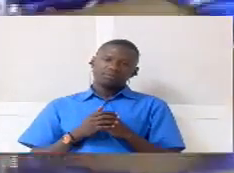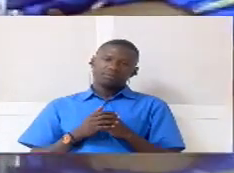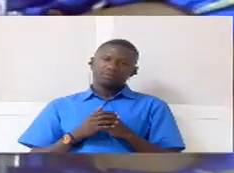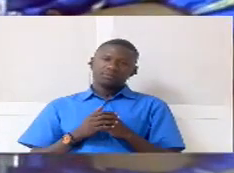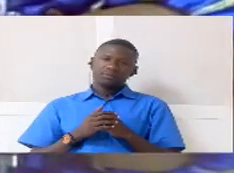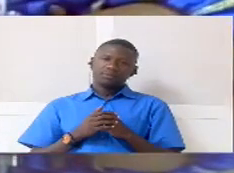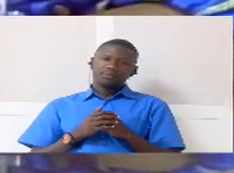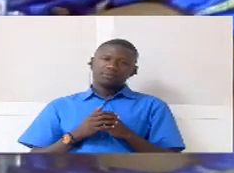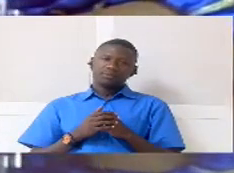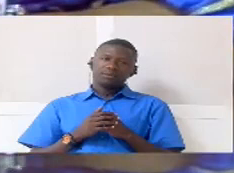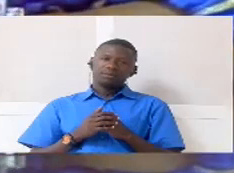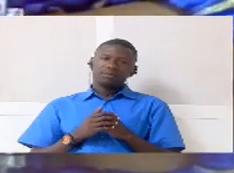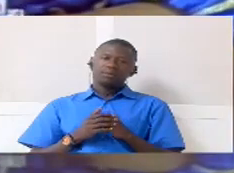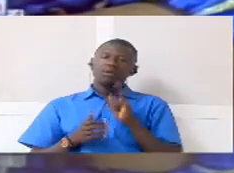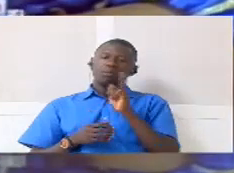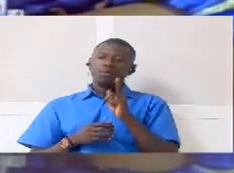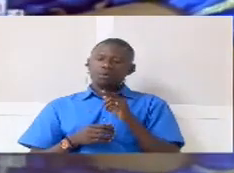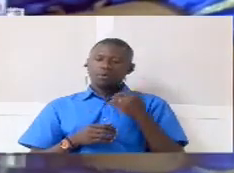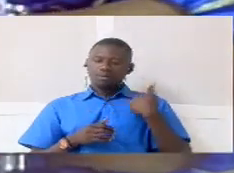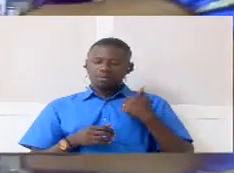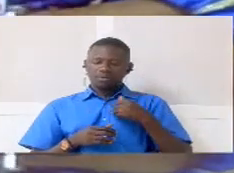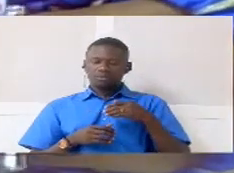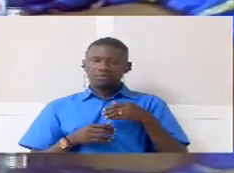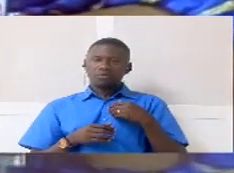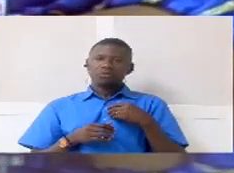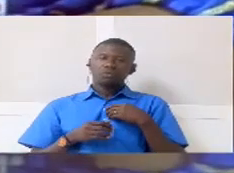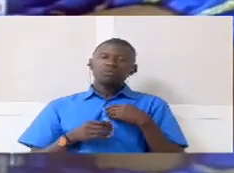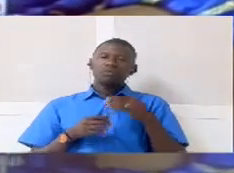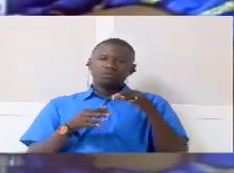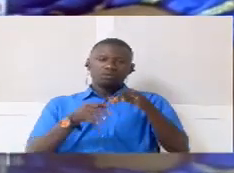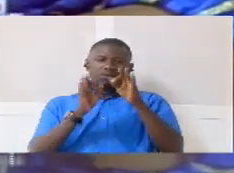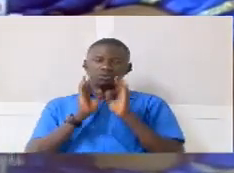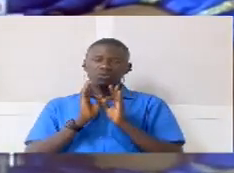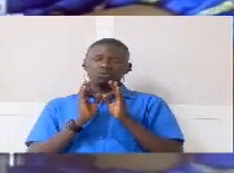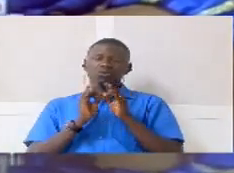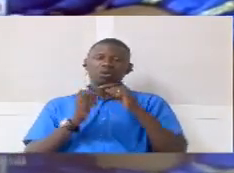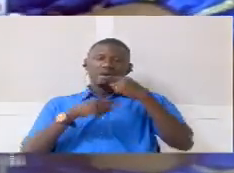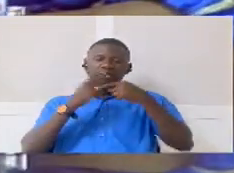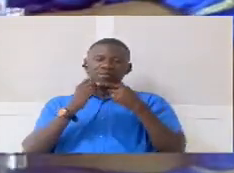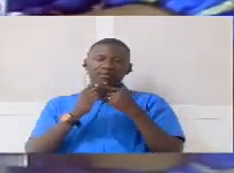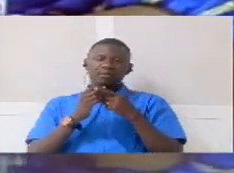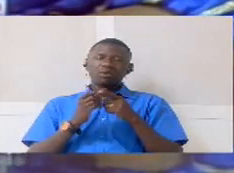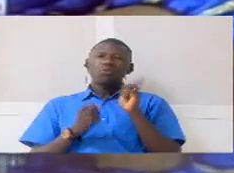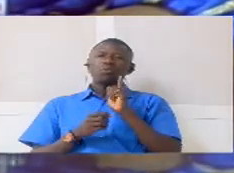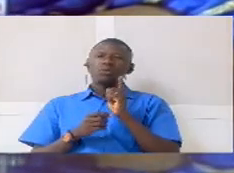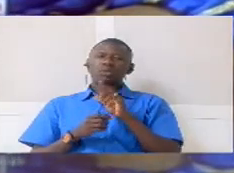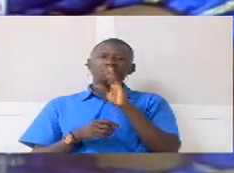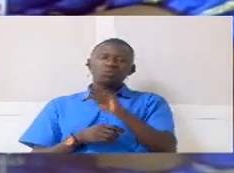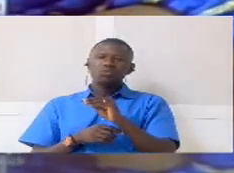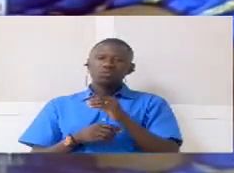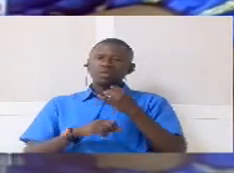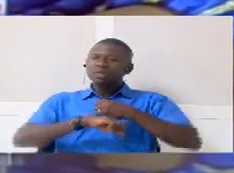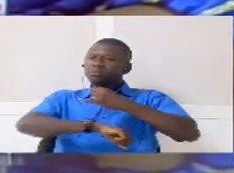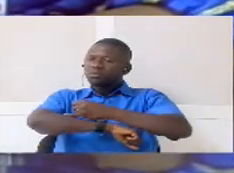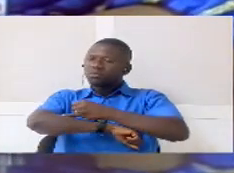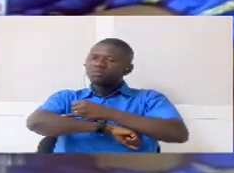But the people that took over interim, what did they do to improve the lot of the prisoners during